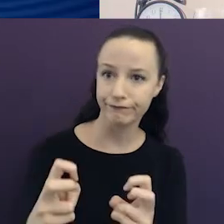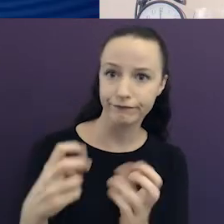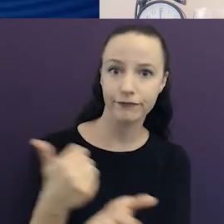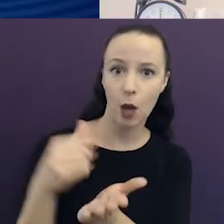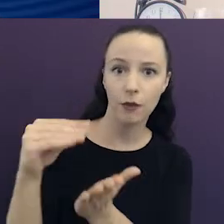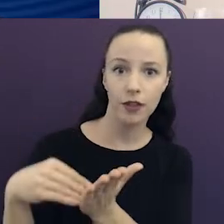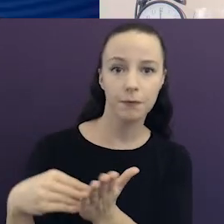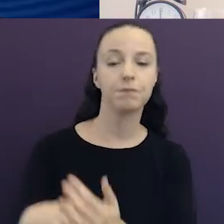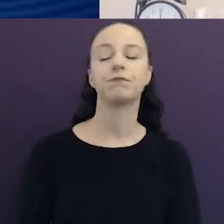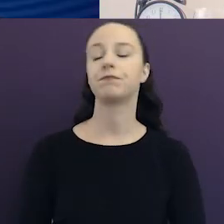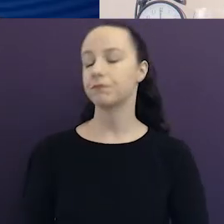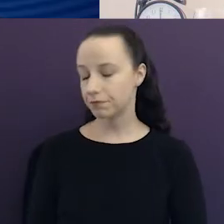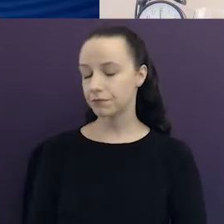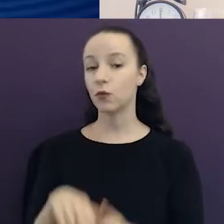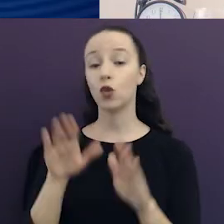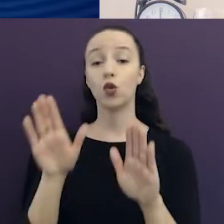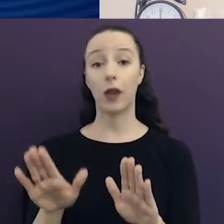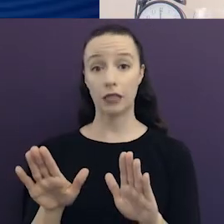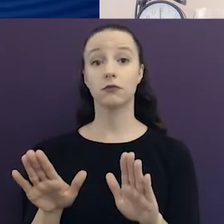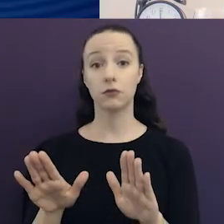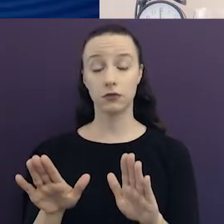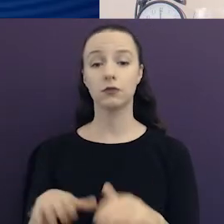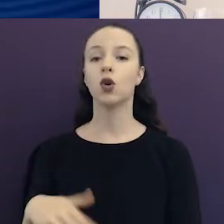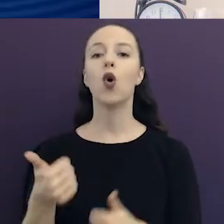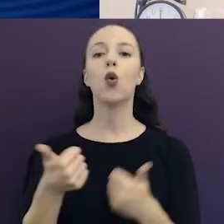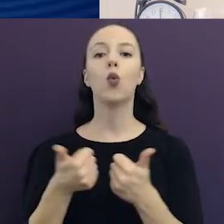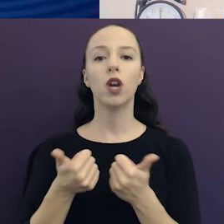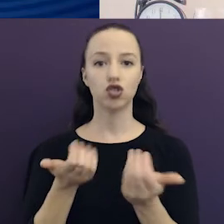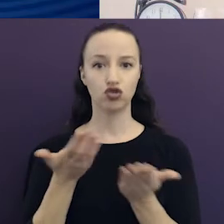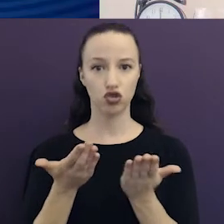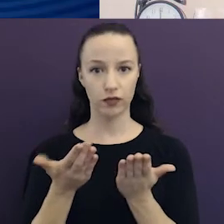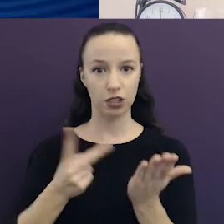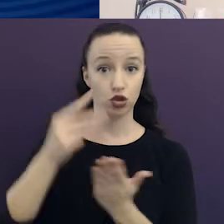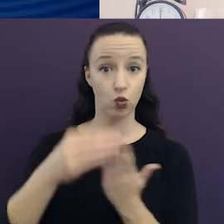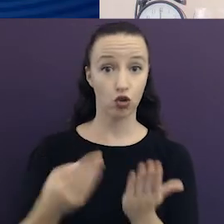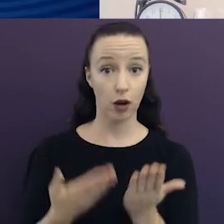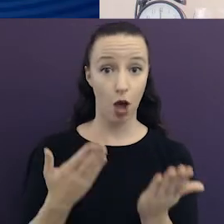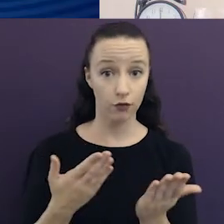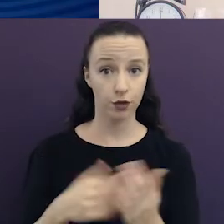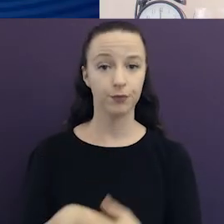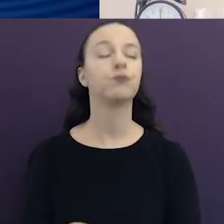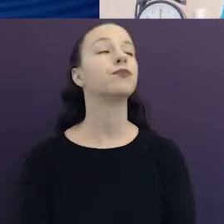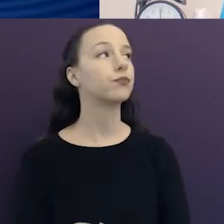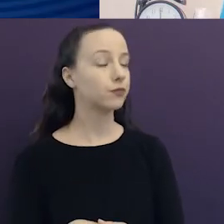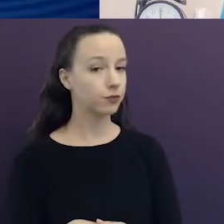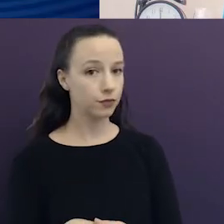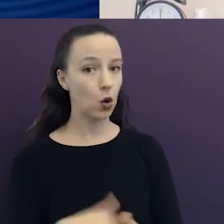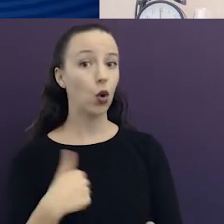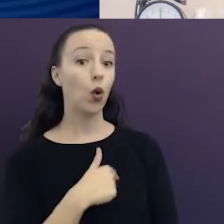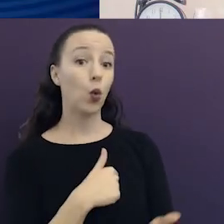out. Yeah, great. So what services does the program offer? So